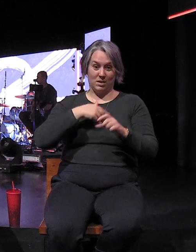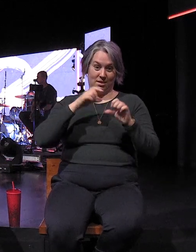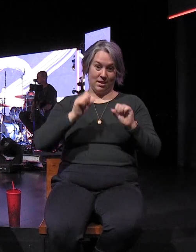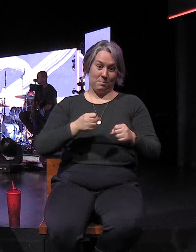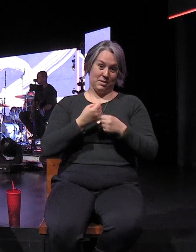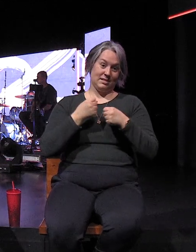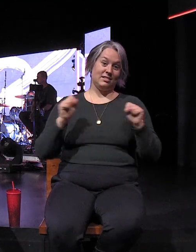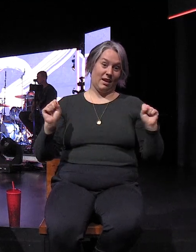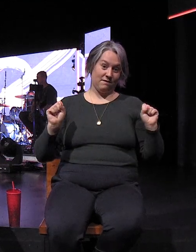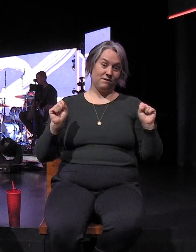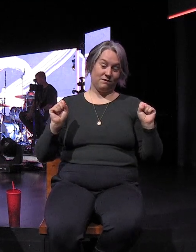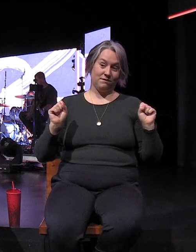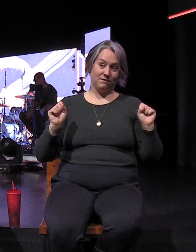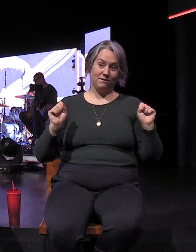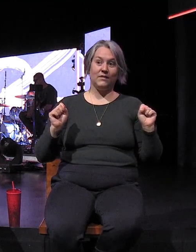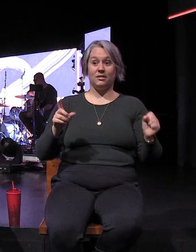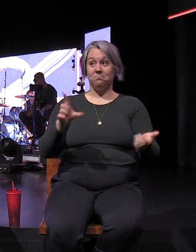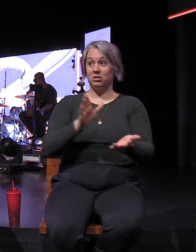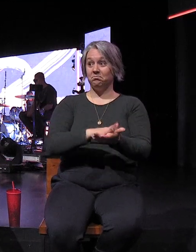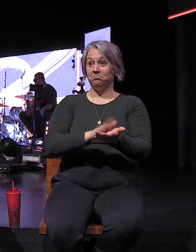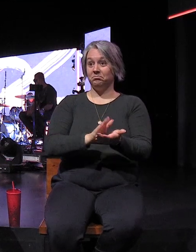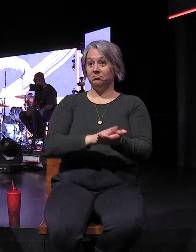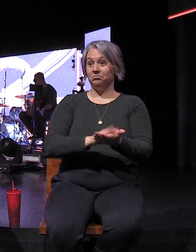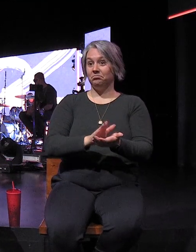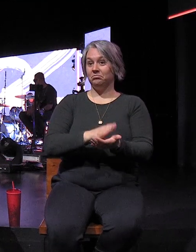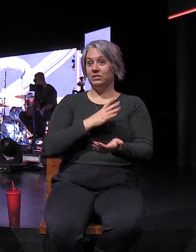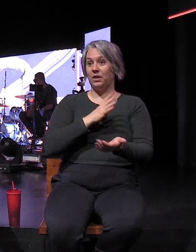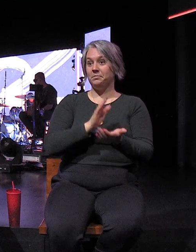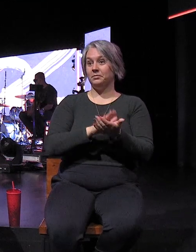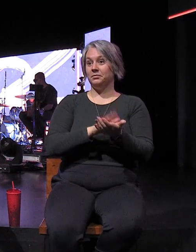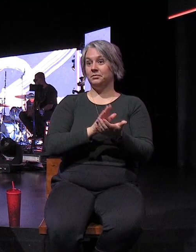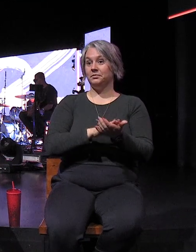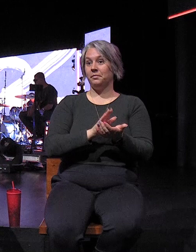so, yes, let's just, yes.